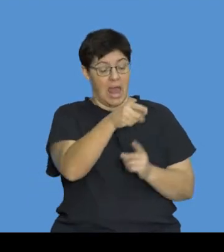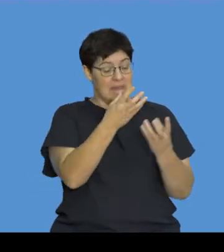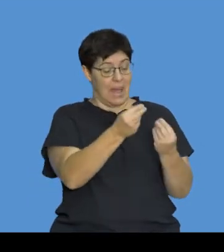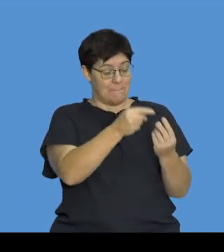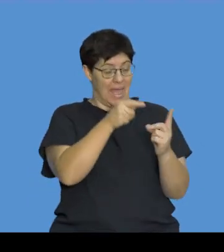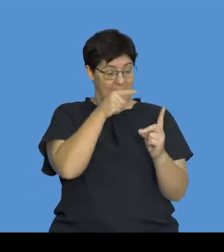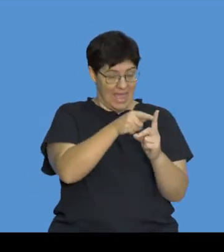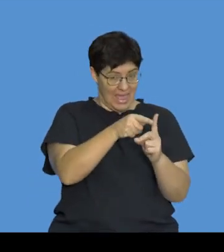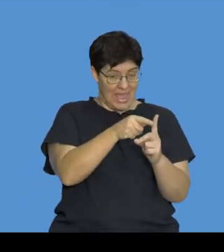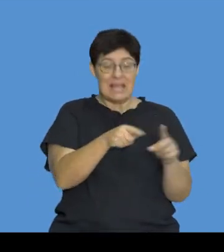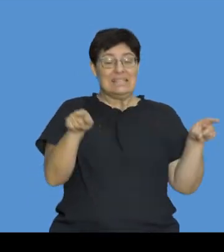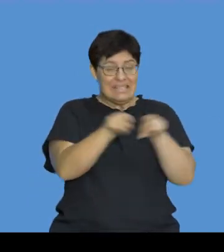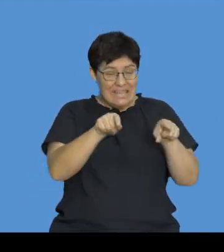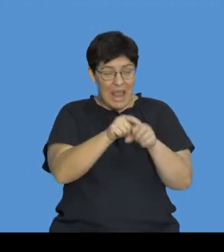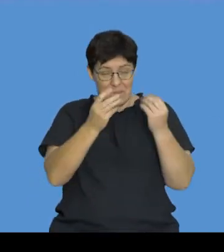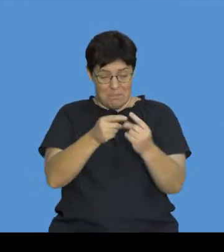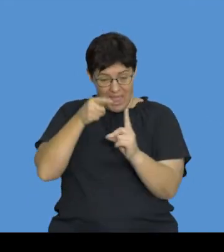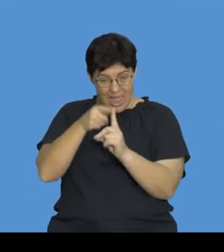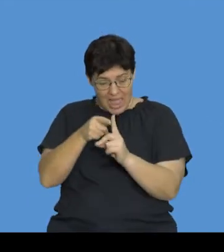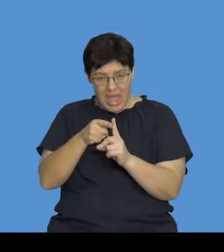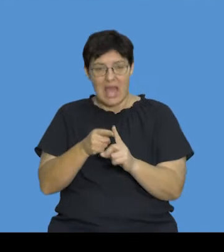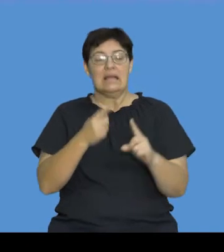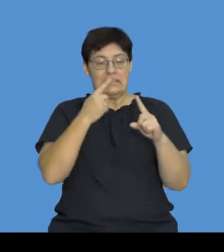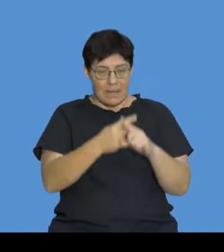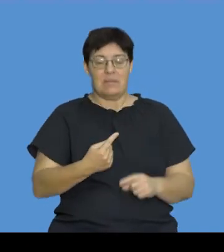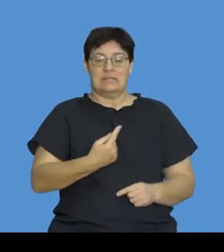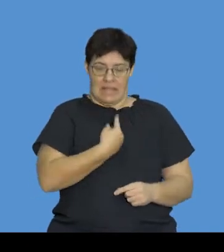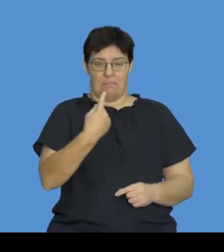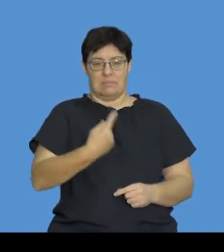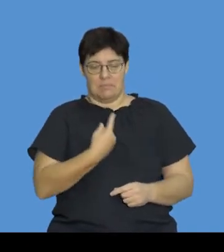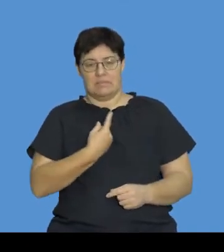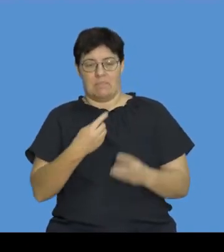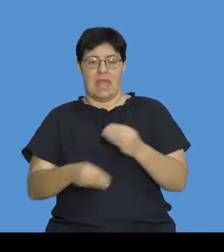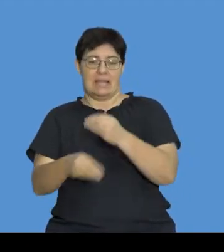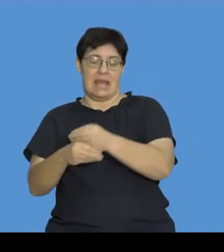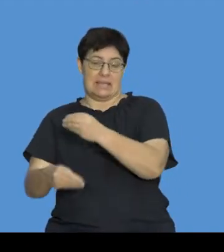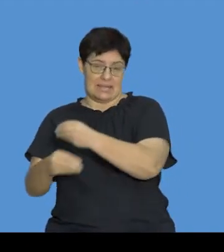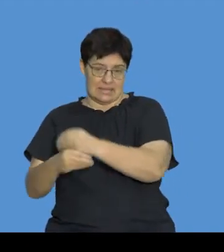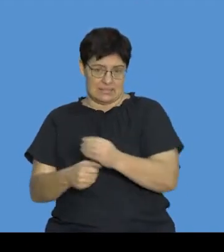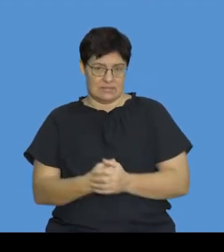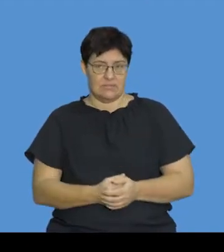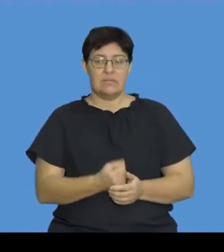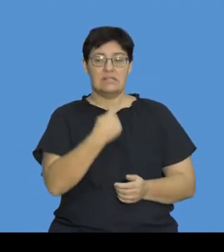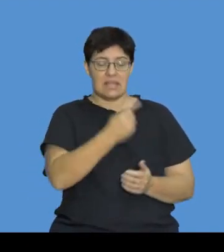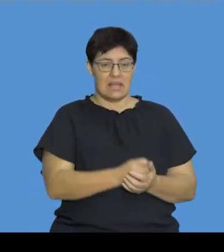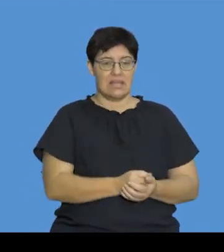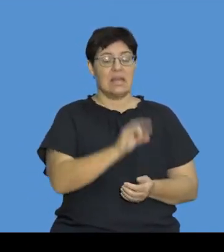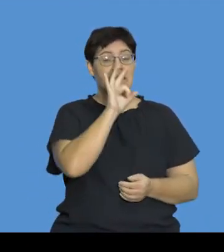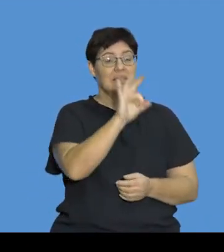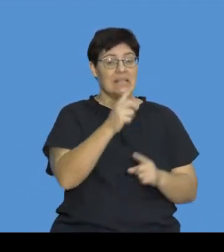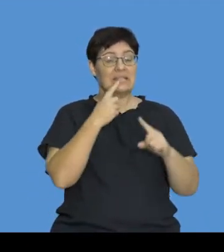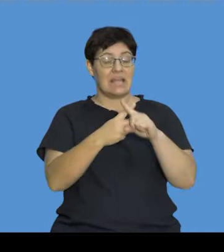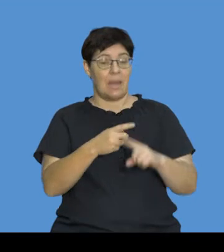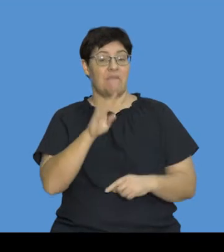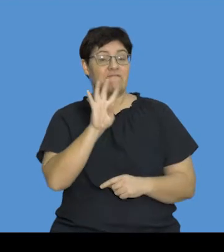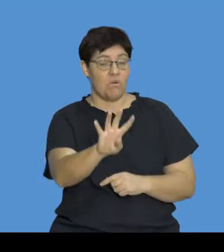the same number to itself a certain number of times. So for example, if I say to you 3 multiplied